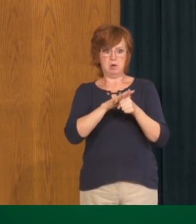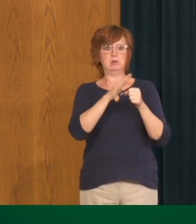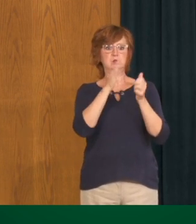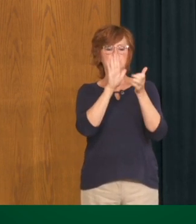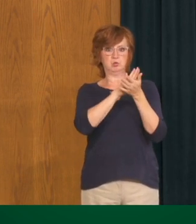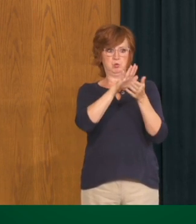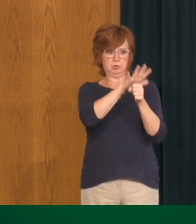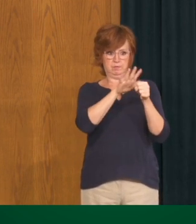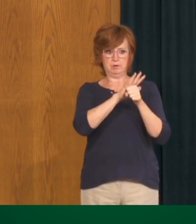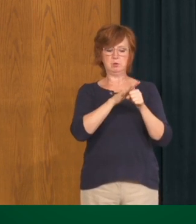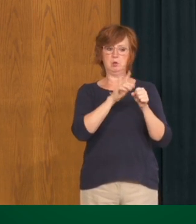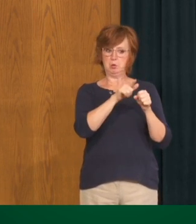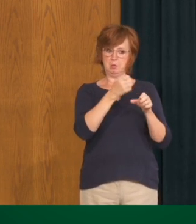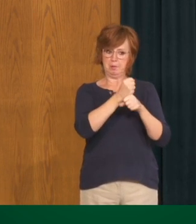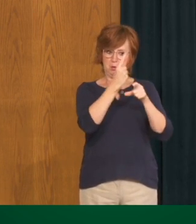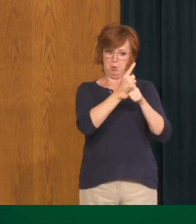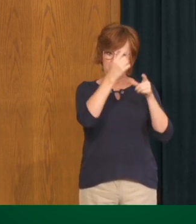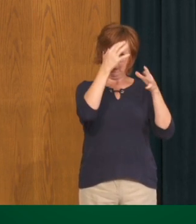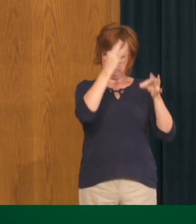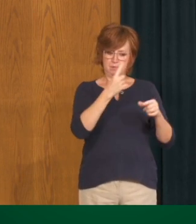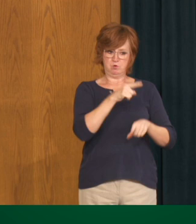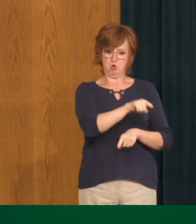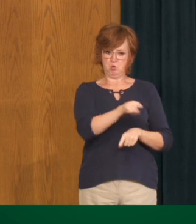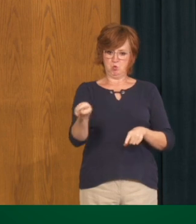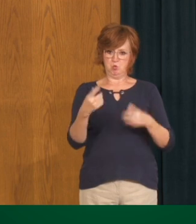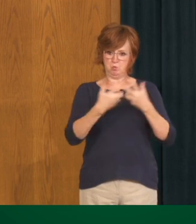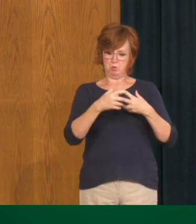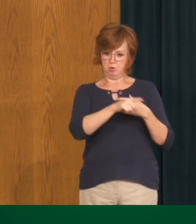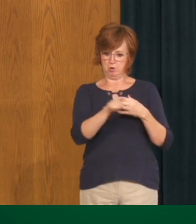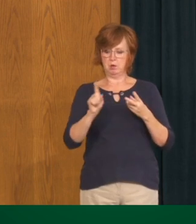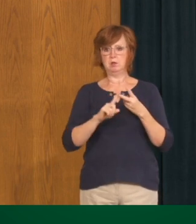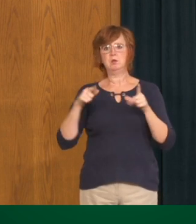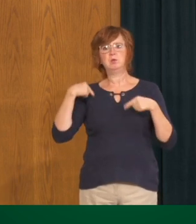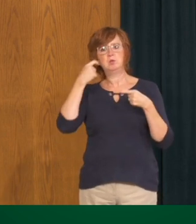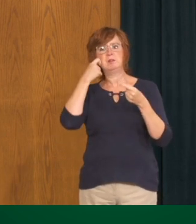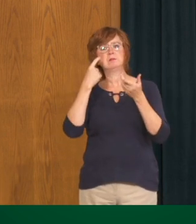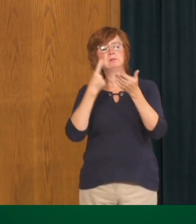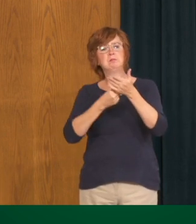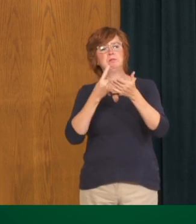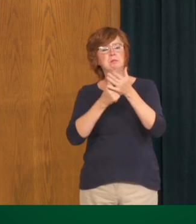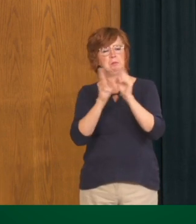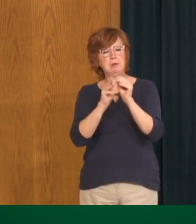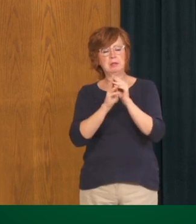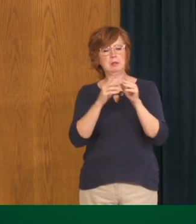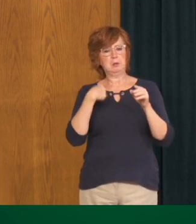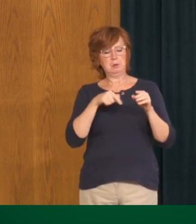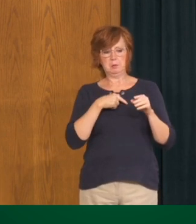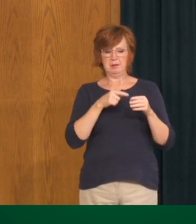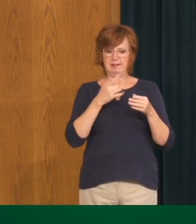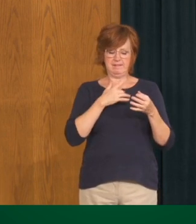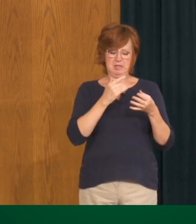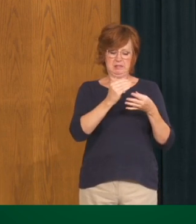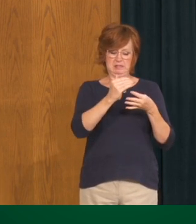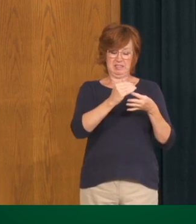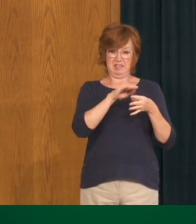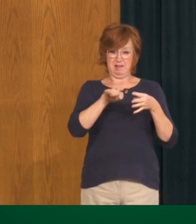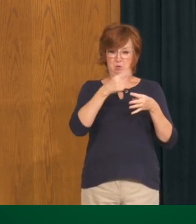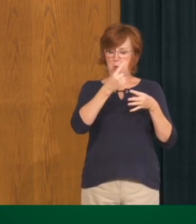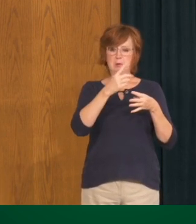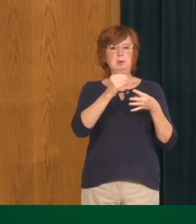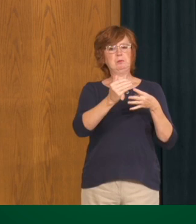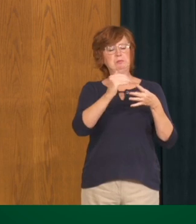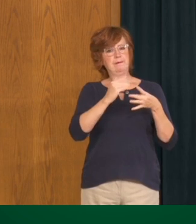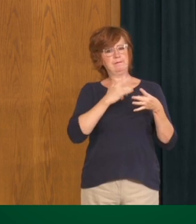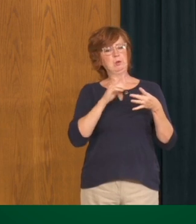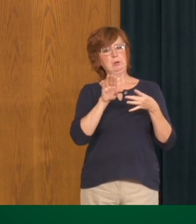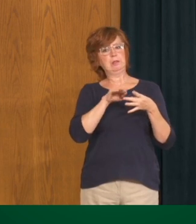recent discussions with Saskatchewan's 27 school divisions have been focused on the usage of Level 2 under the Safe School Plan.